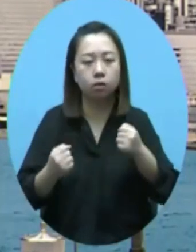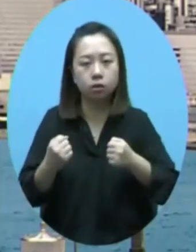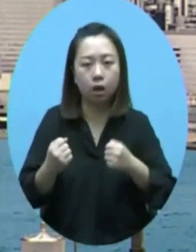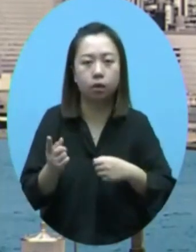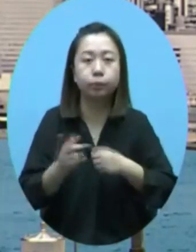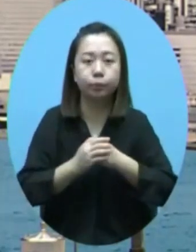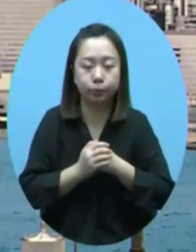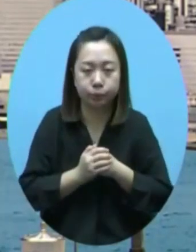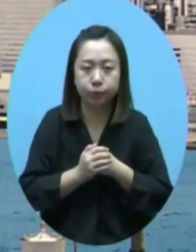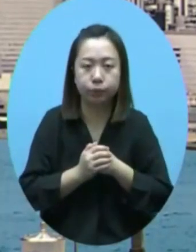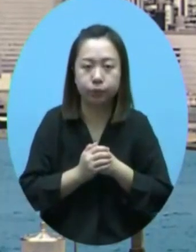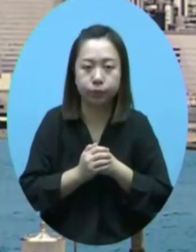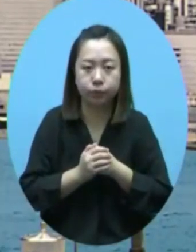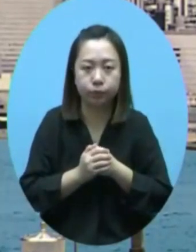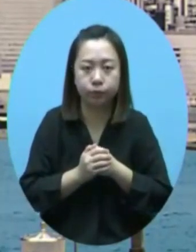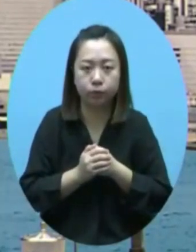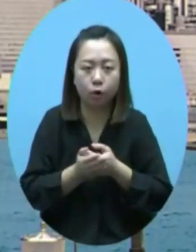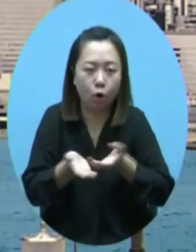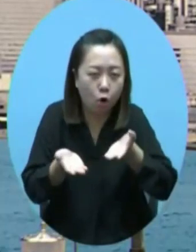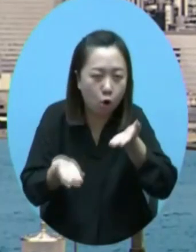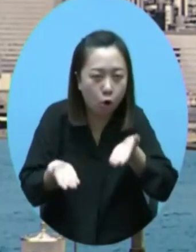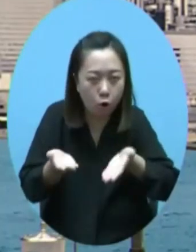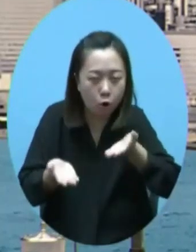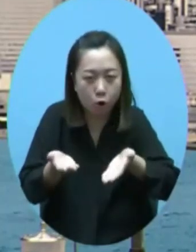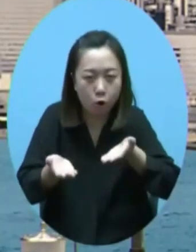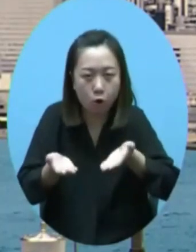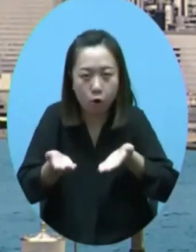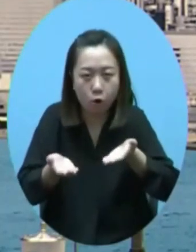Yes, he is also a taxi driver.